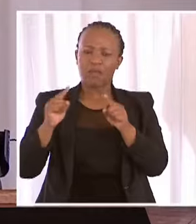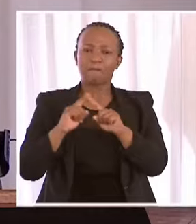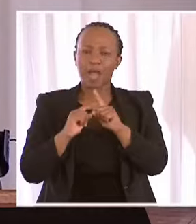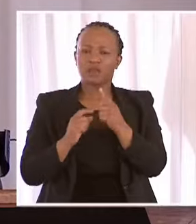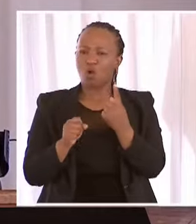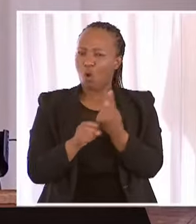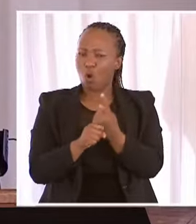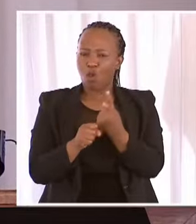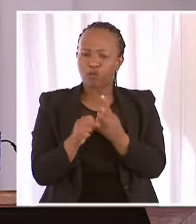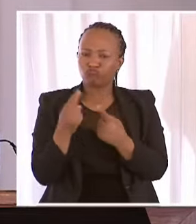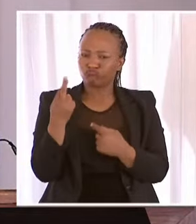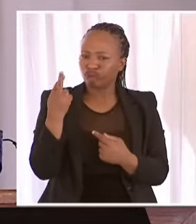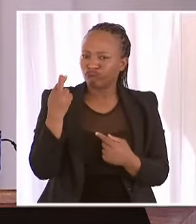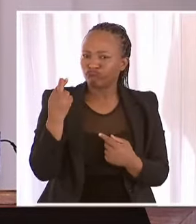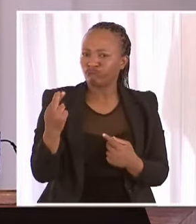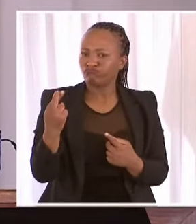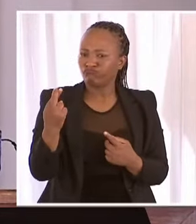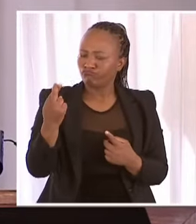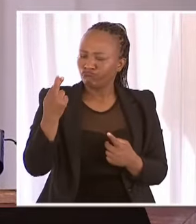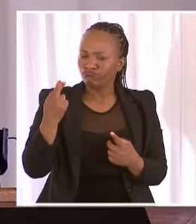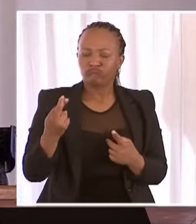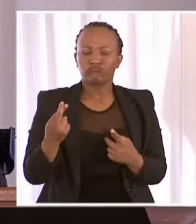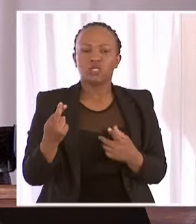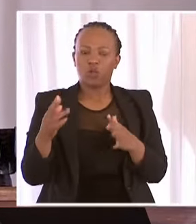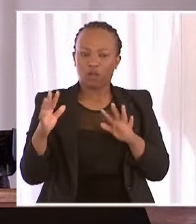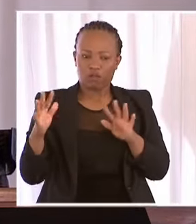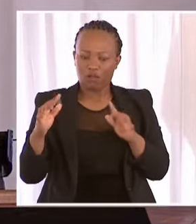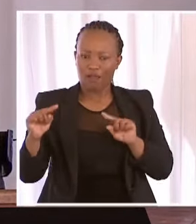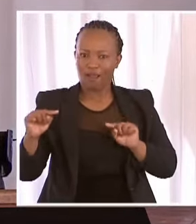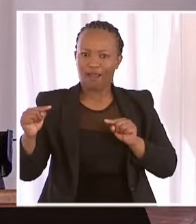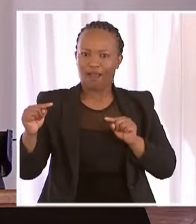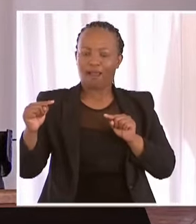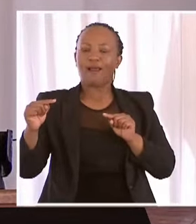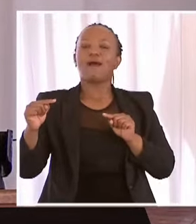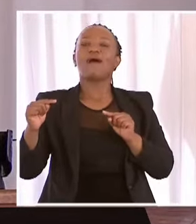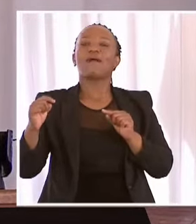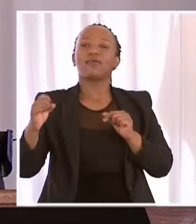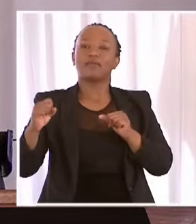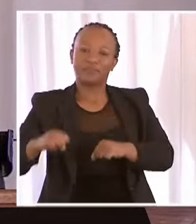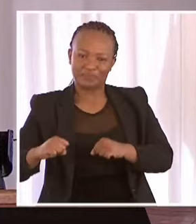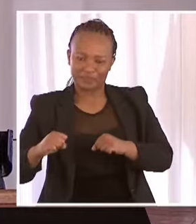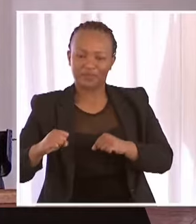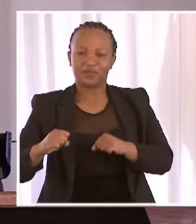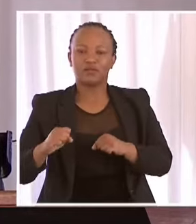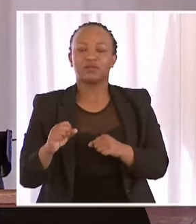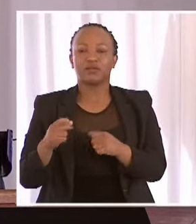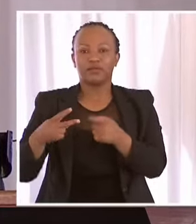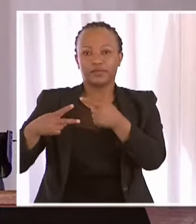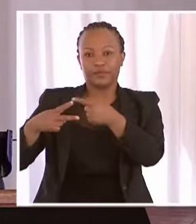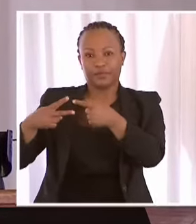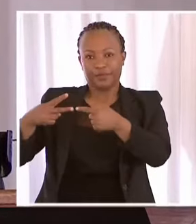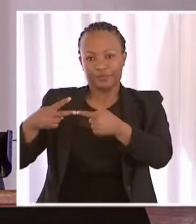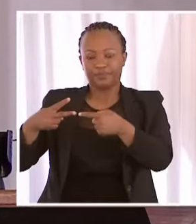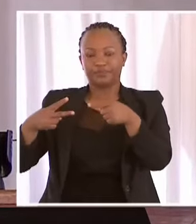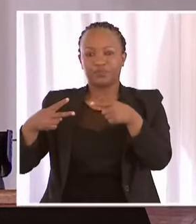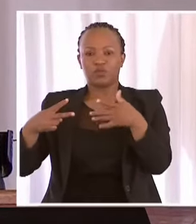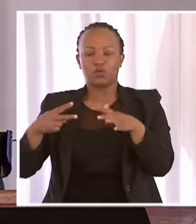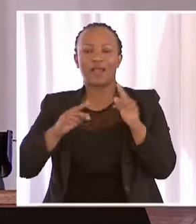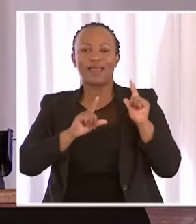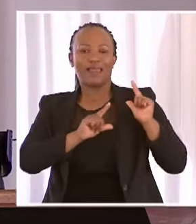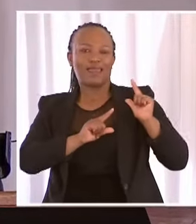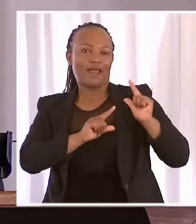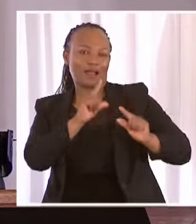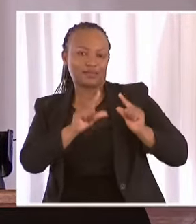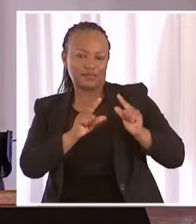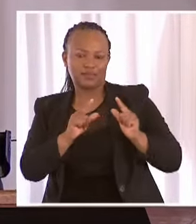they always came to the right position. And this is Comrade Aziz and Comrade Aesop's legacy. So